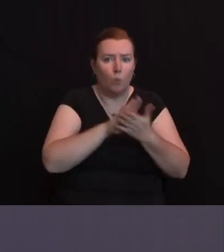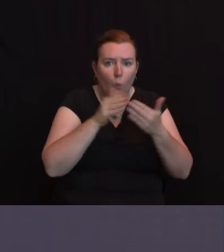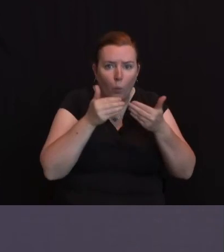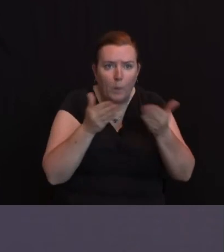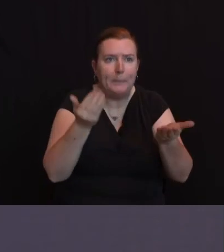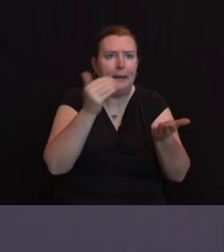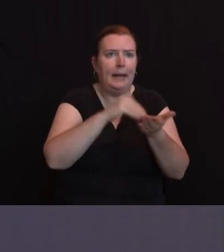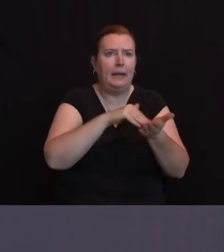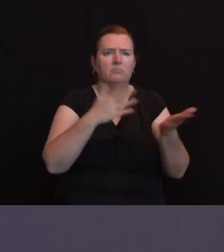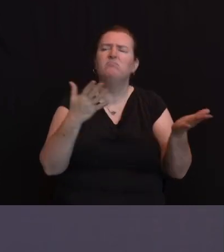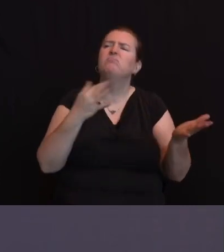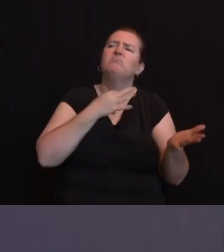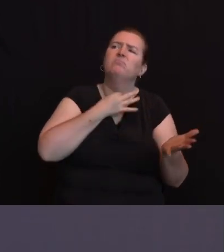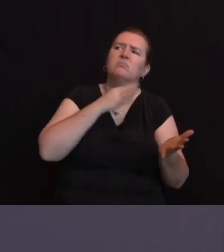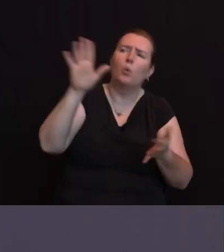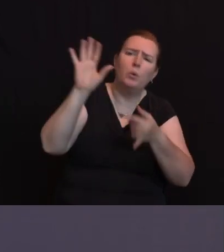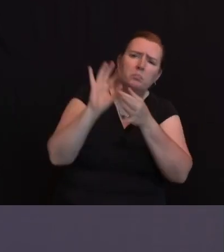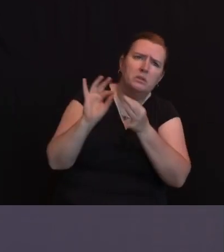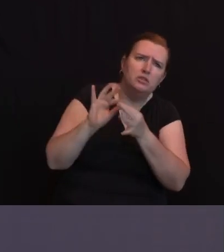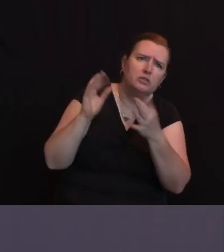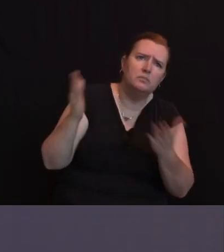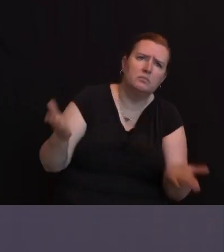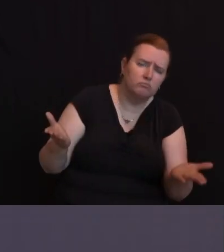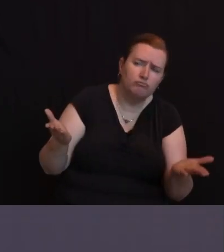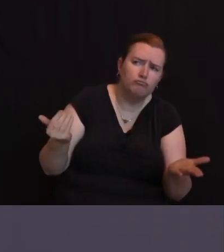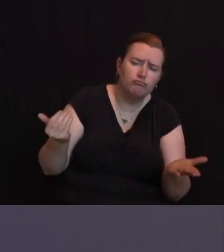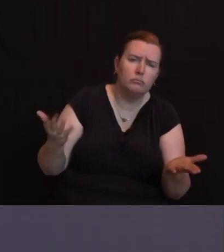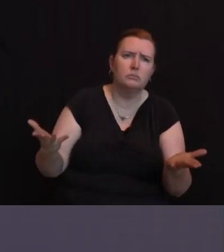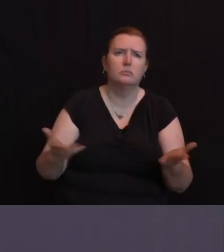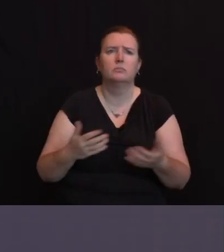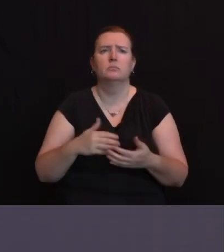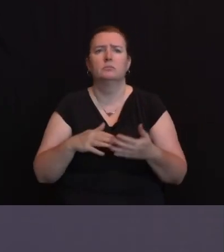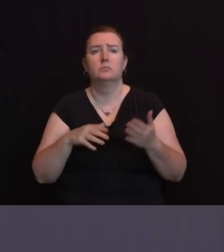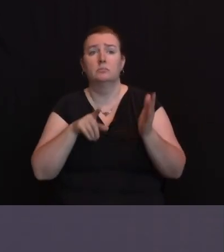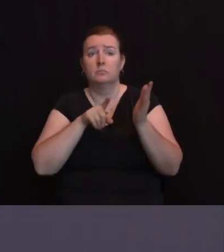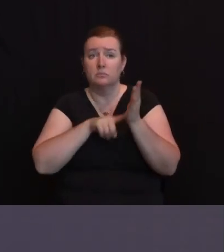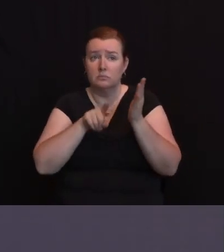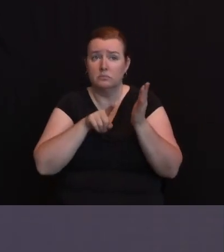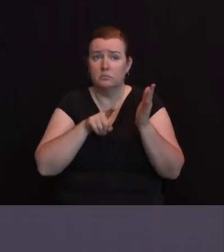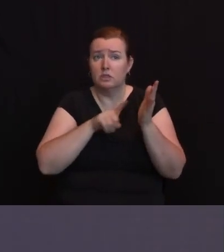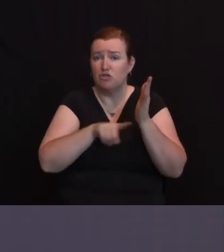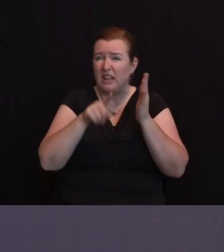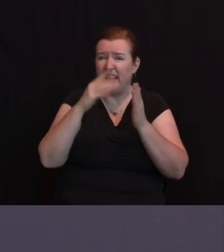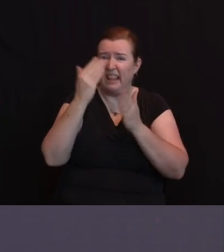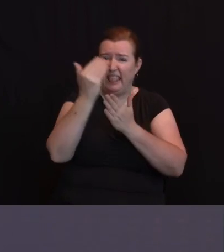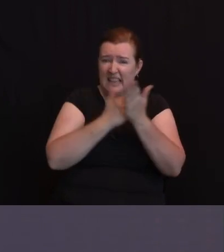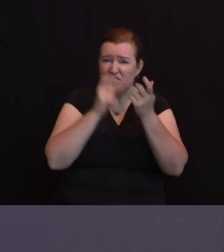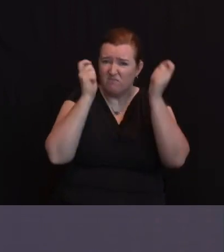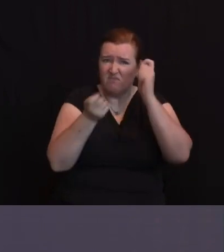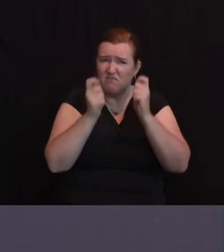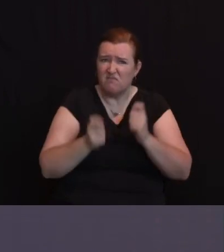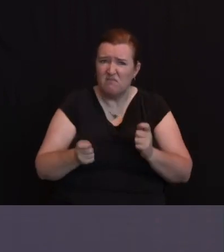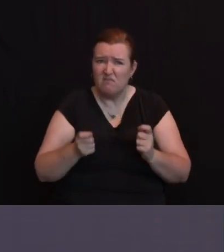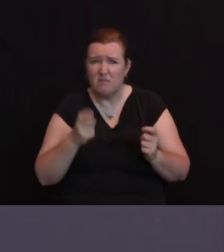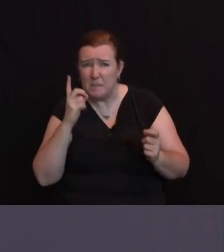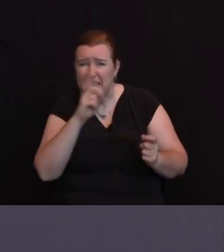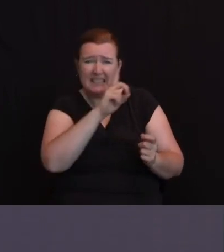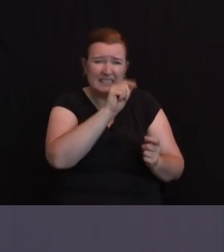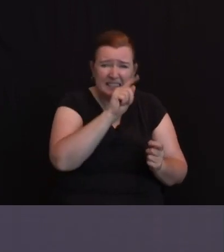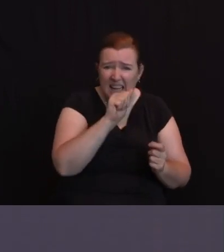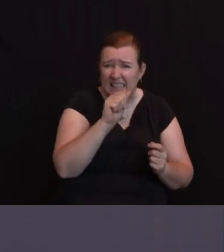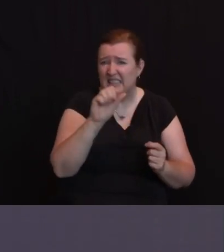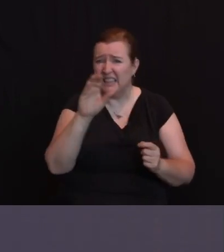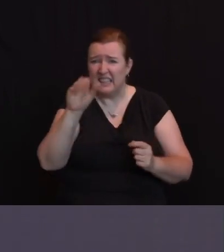message to them? Are the checklists changing because data and conditions are changing? Thank you. I would